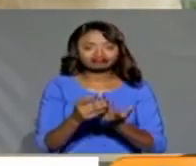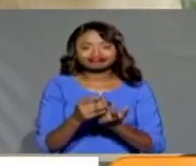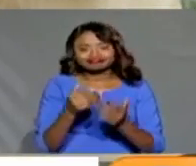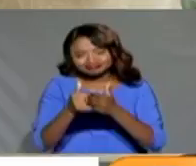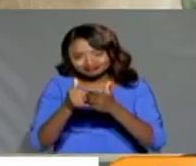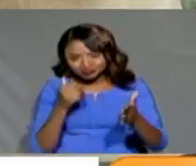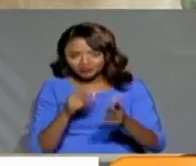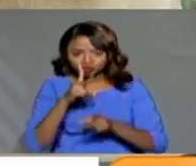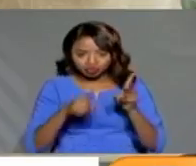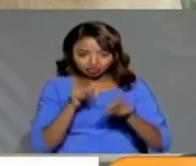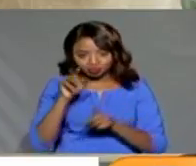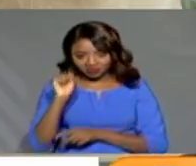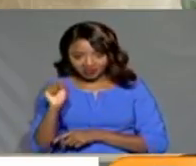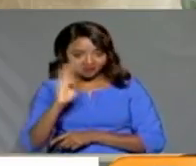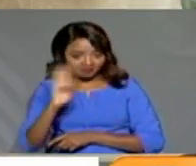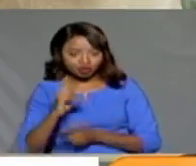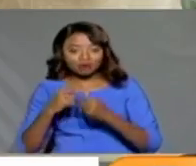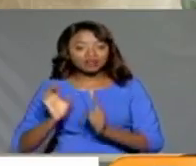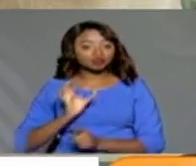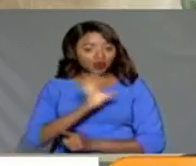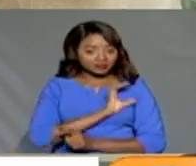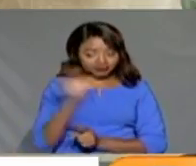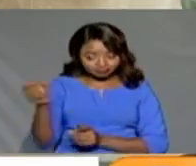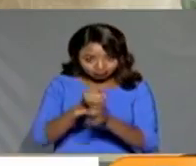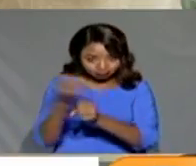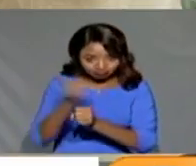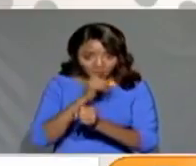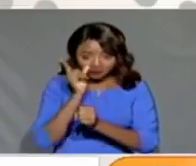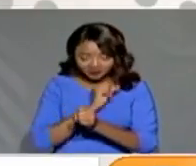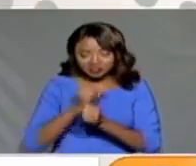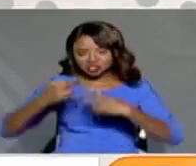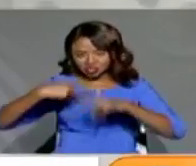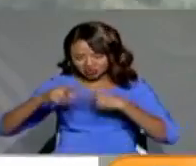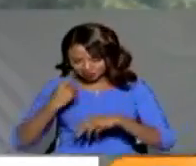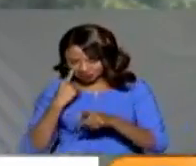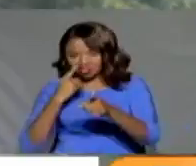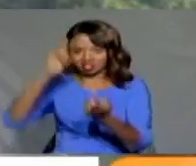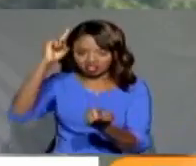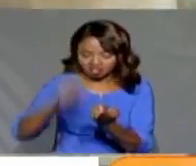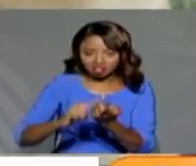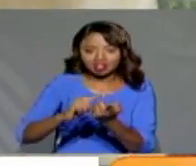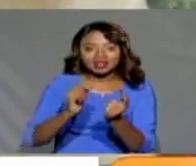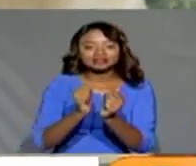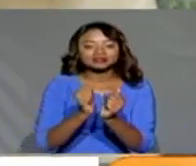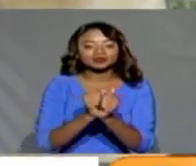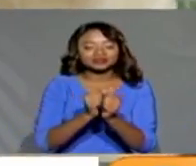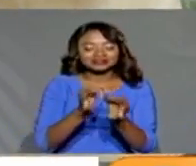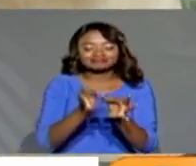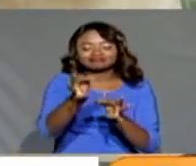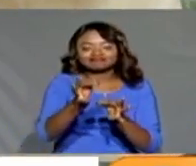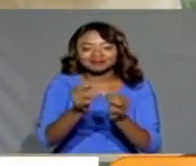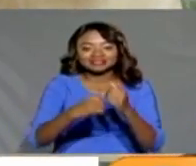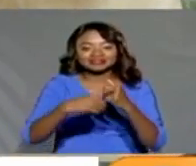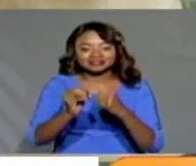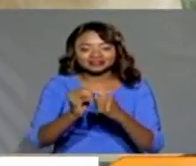technical committee appointed by the president returned recommendations for review, it will now be downscaled to a 60-meter dam and not